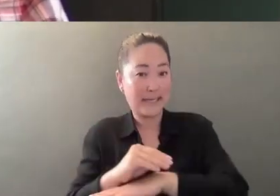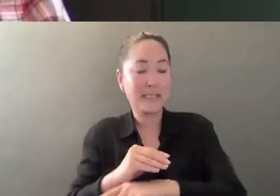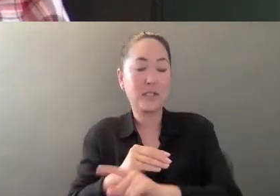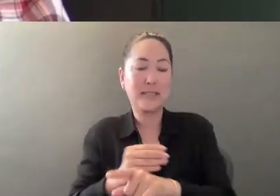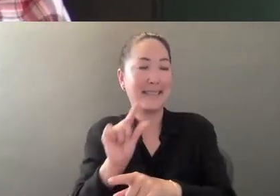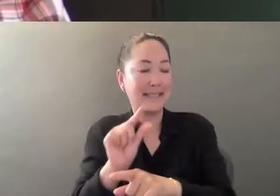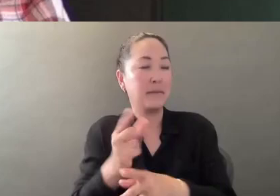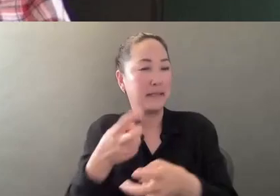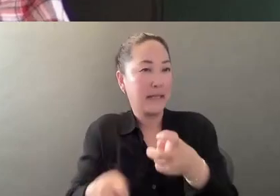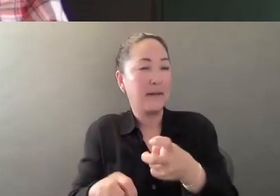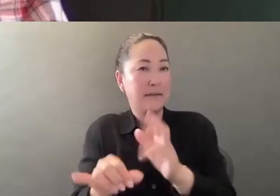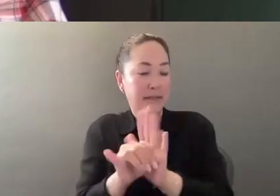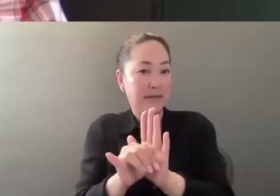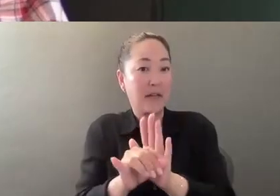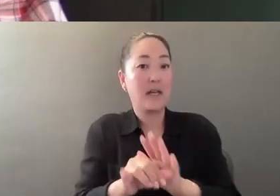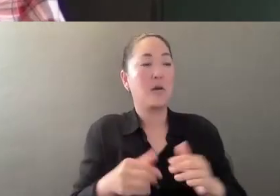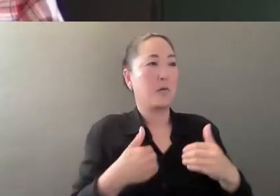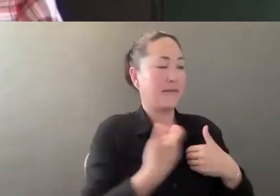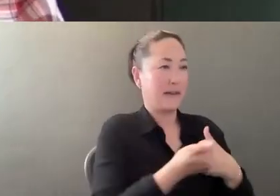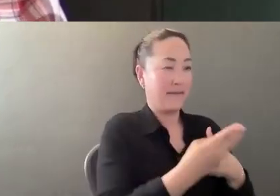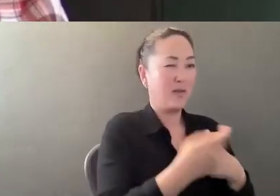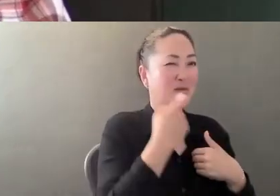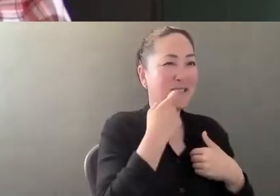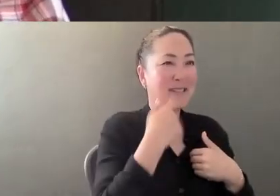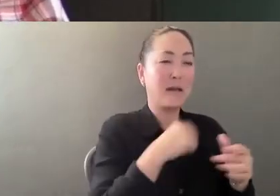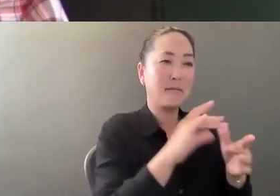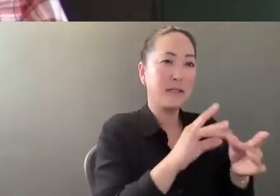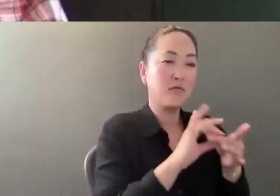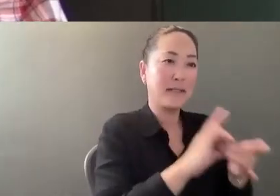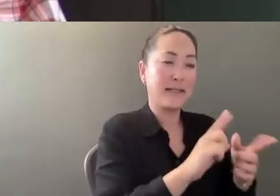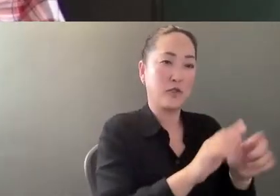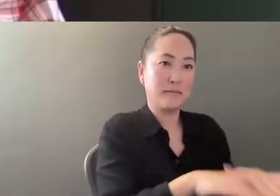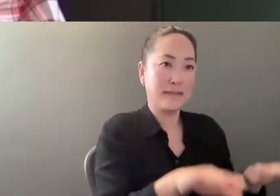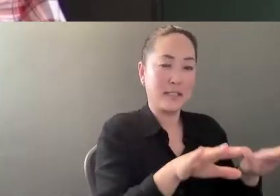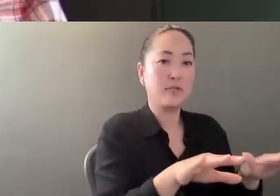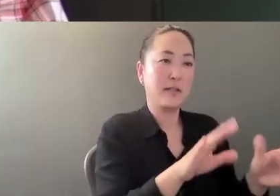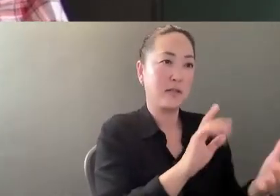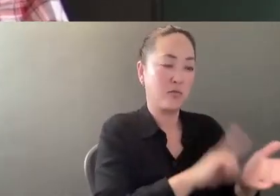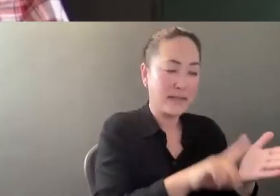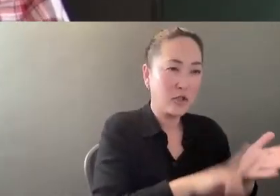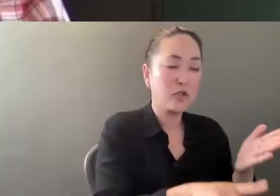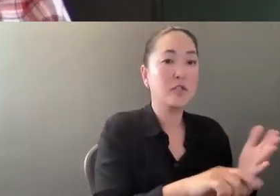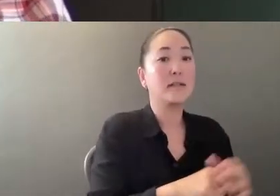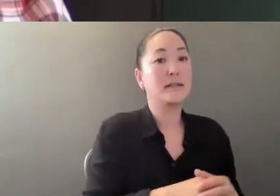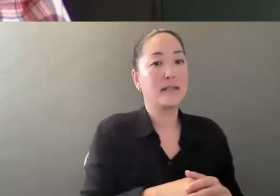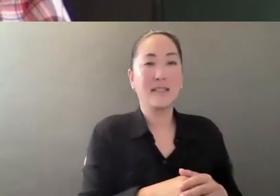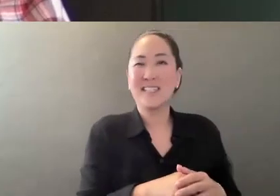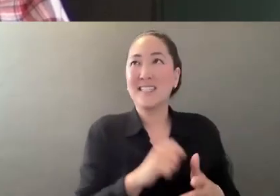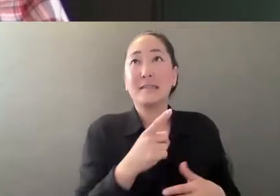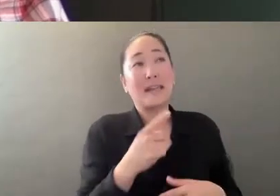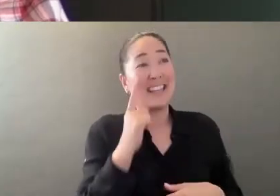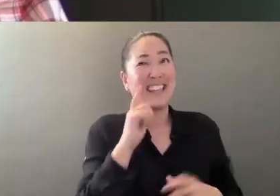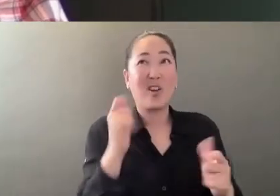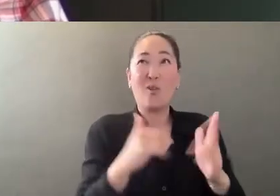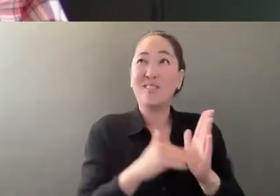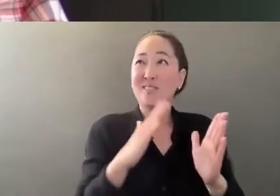guidelines that are coming out, including that pediatric guideline that I mentioned. So I think everybody agrees that sort of under the age of